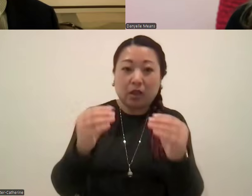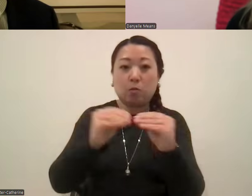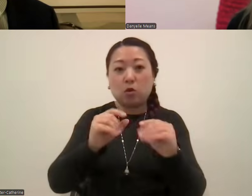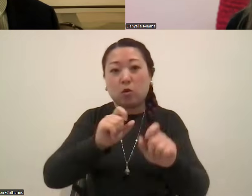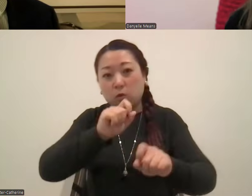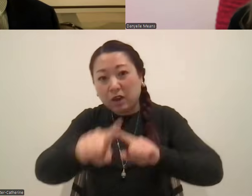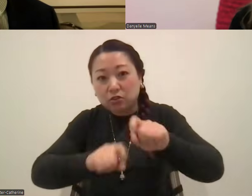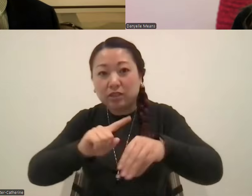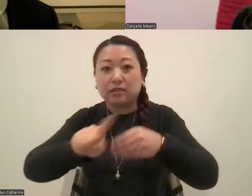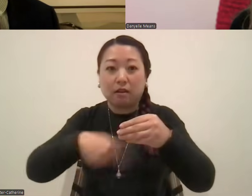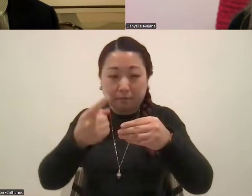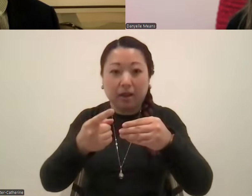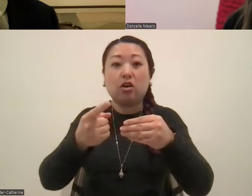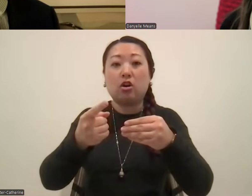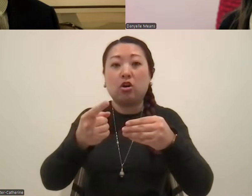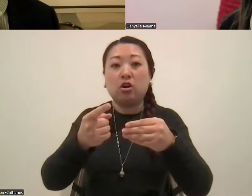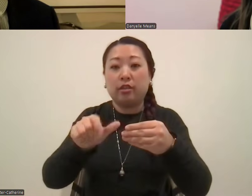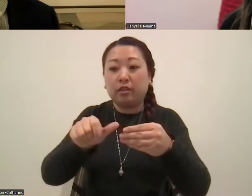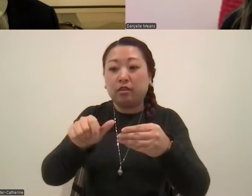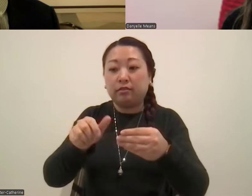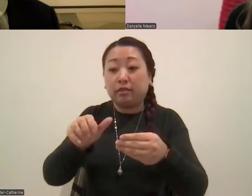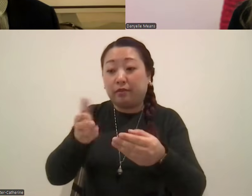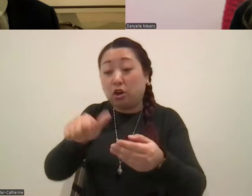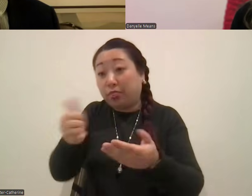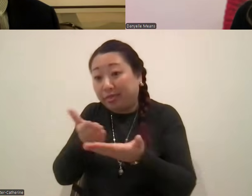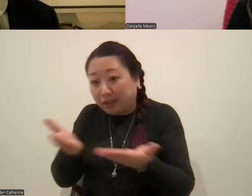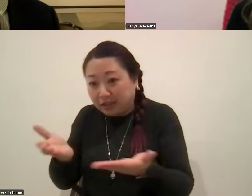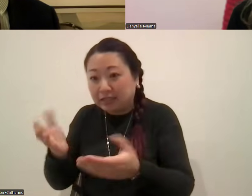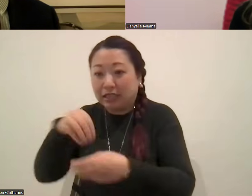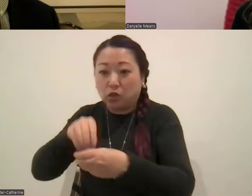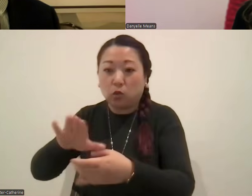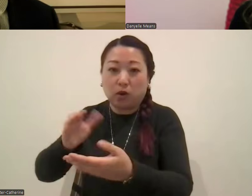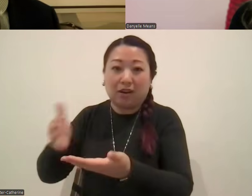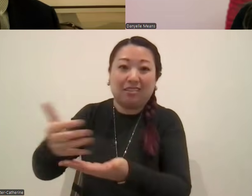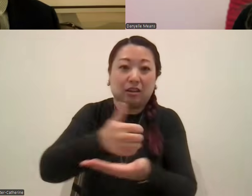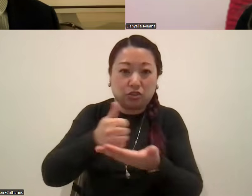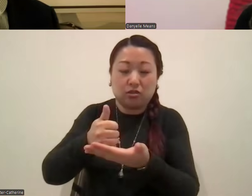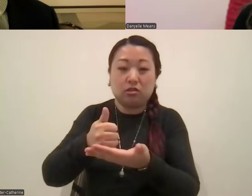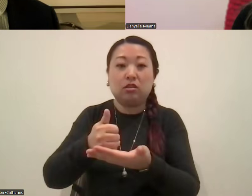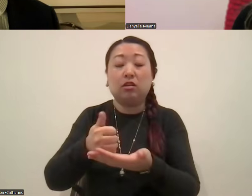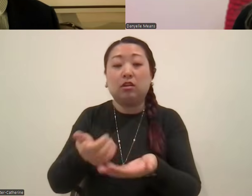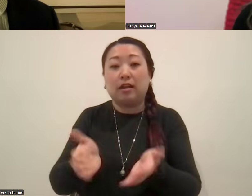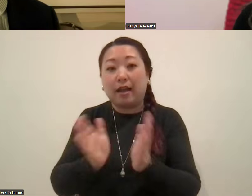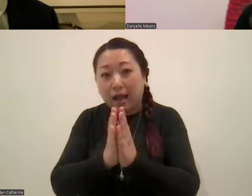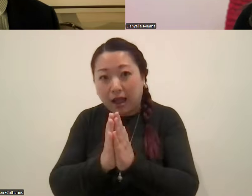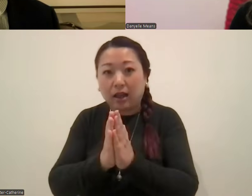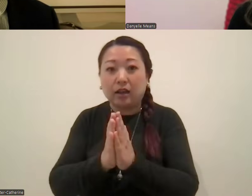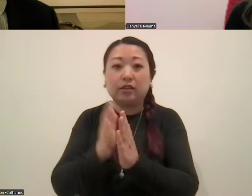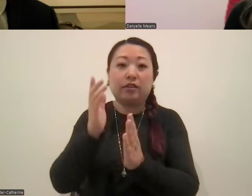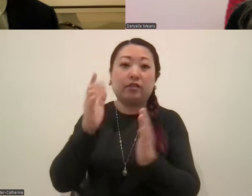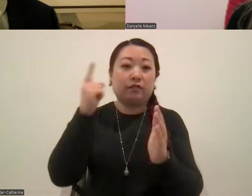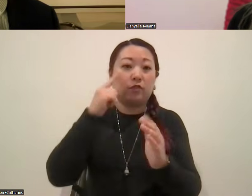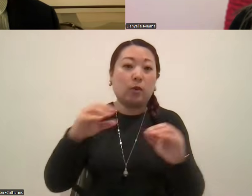the rest of the objects in your collection. Ask more opportunities